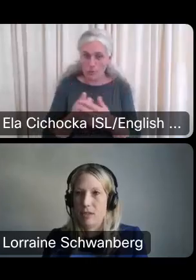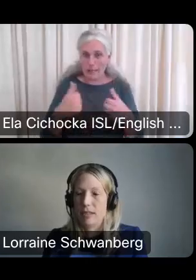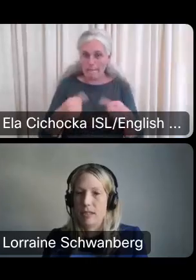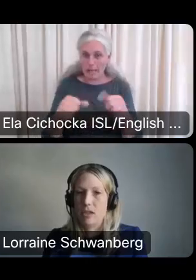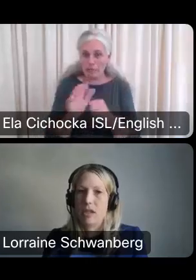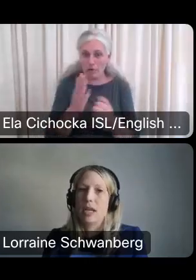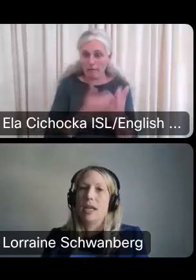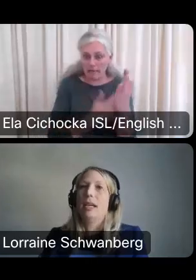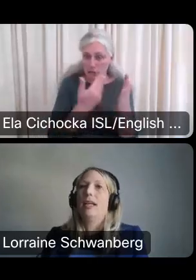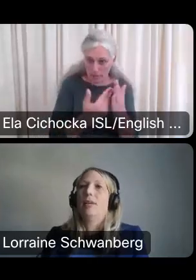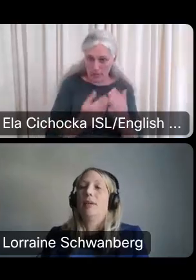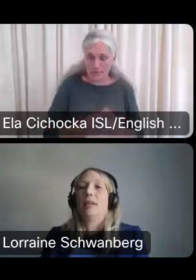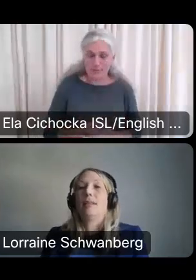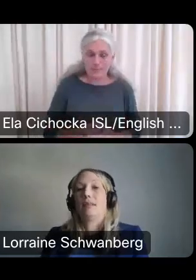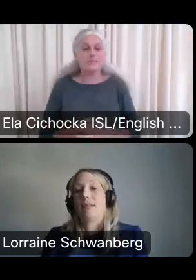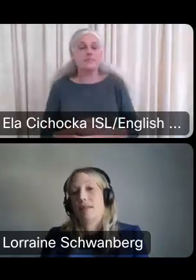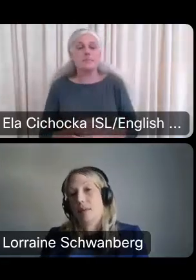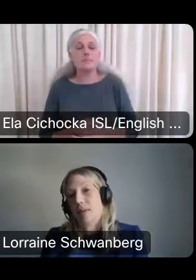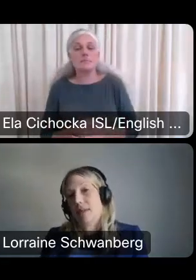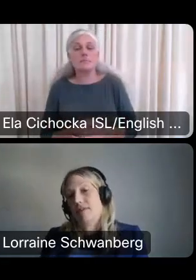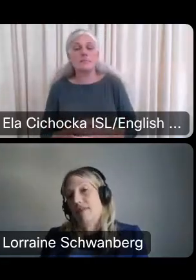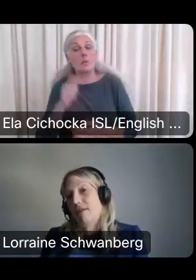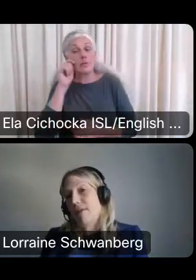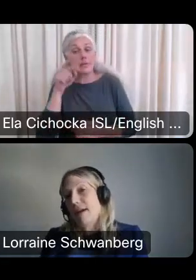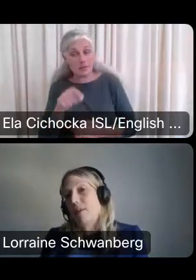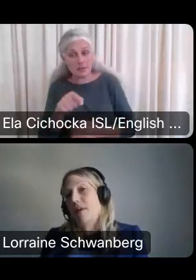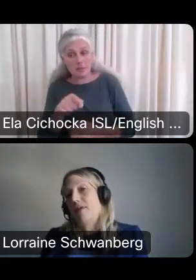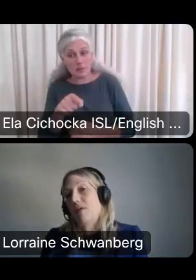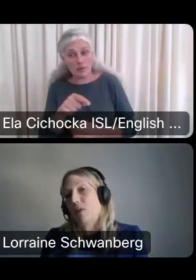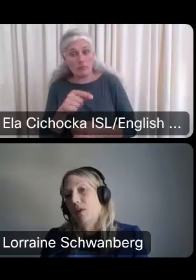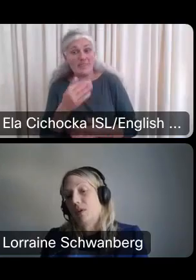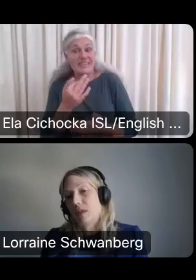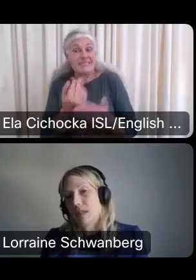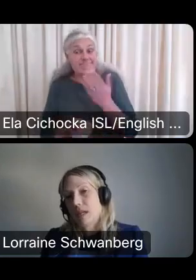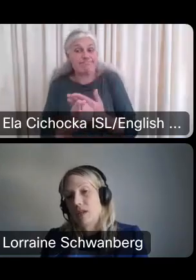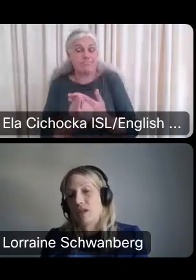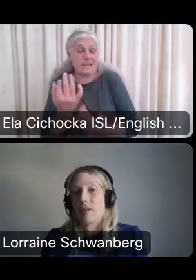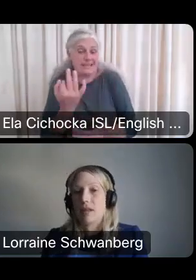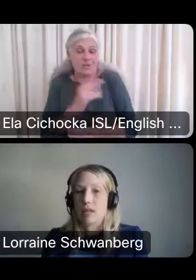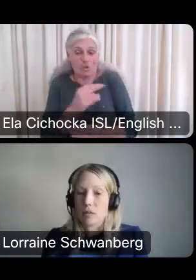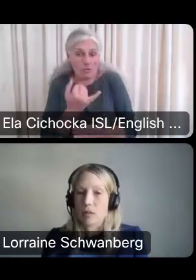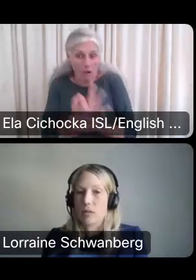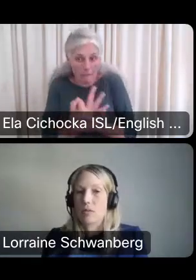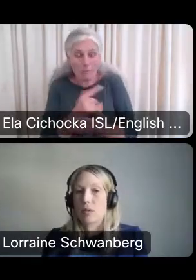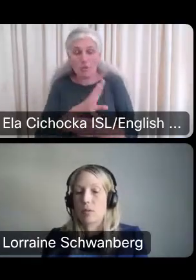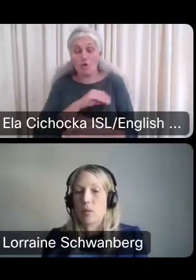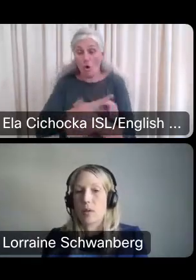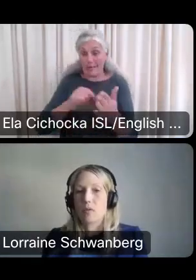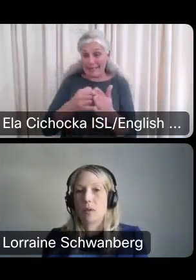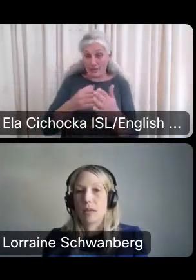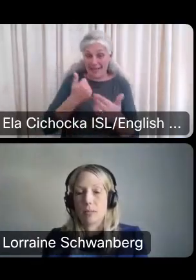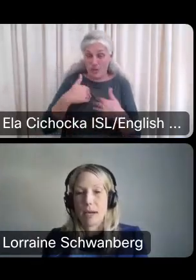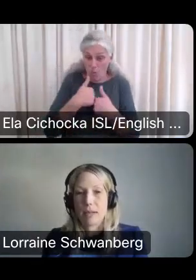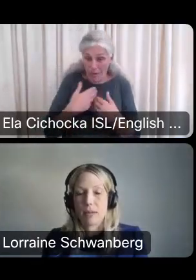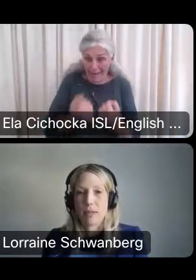this legislation. We think these incidents will be very rare, but if you or your organization have any concerns or want to